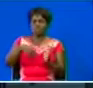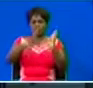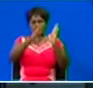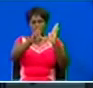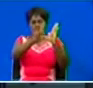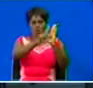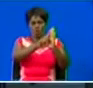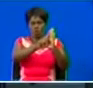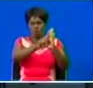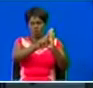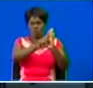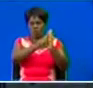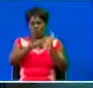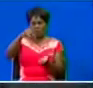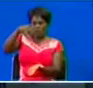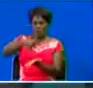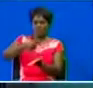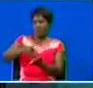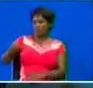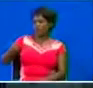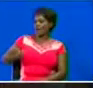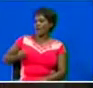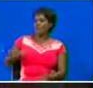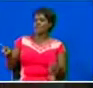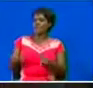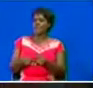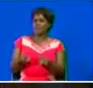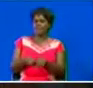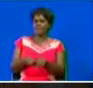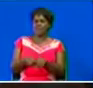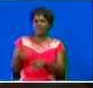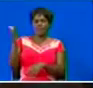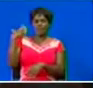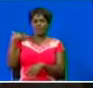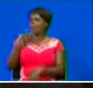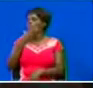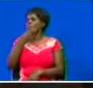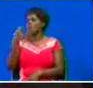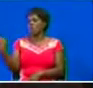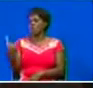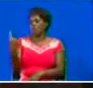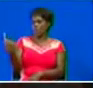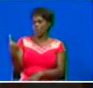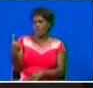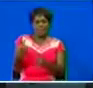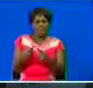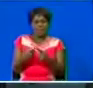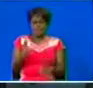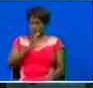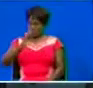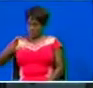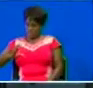whereby you're going to involve ladies to come and play. Before, it was a game meant for gentlemen, but the committee has